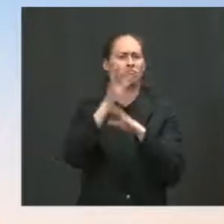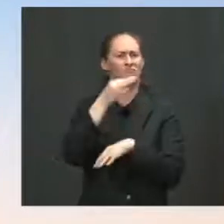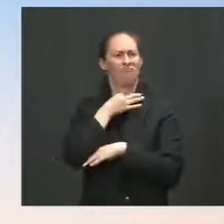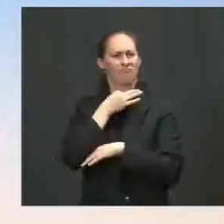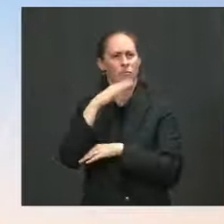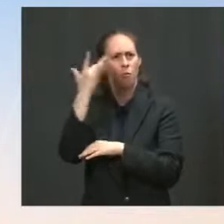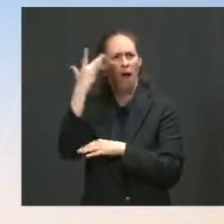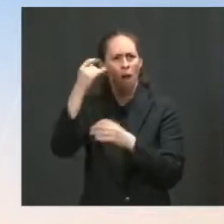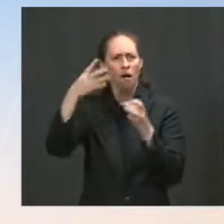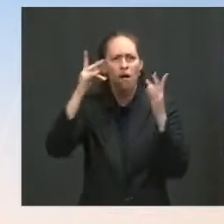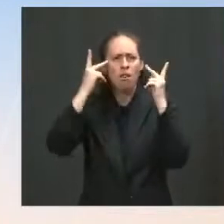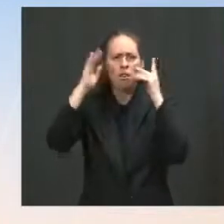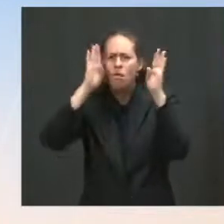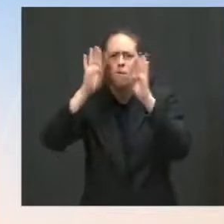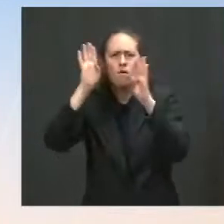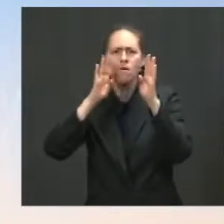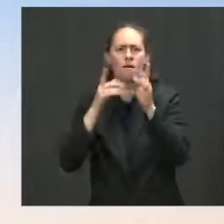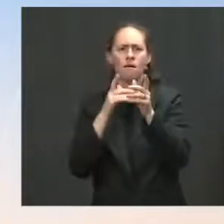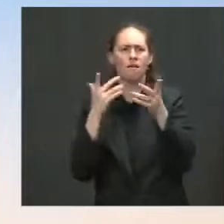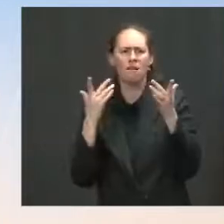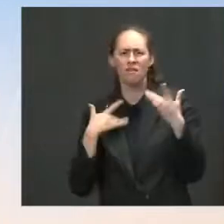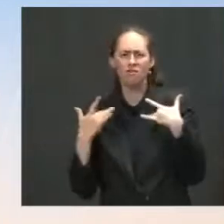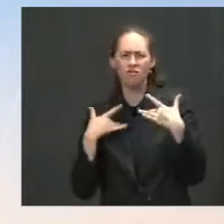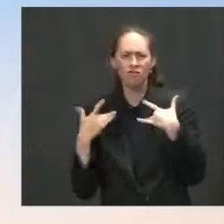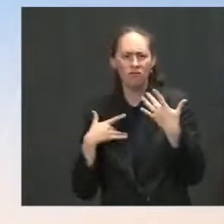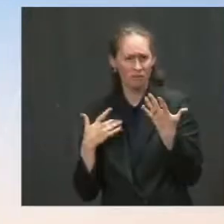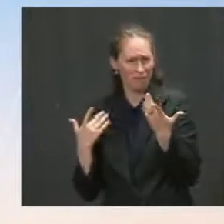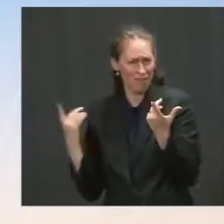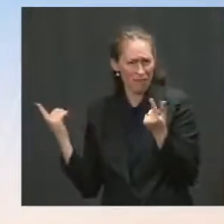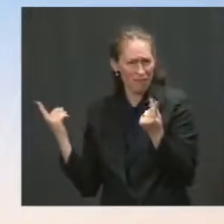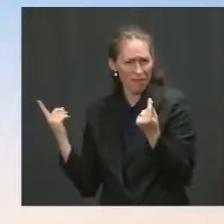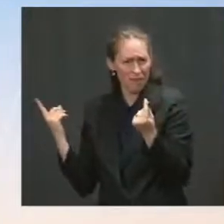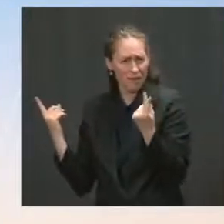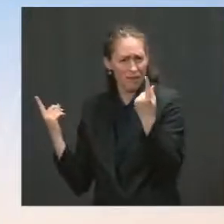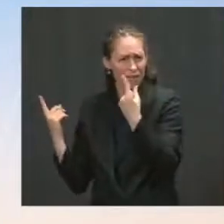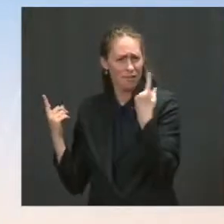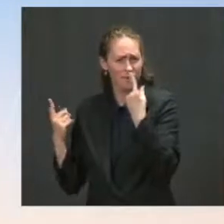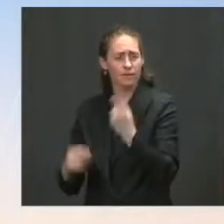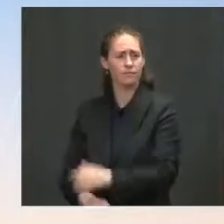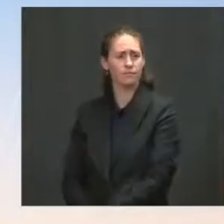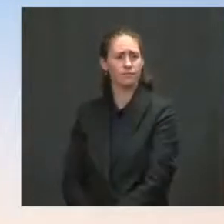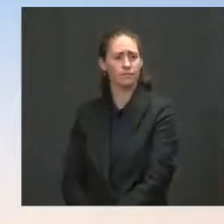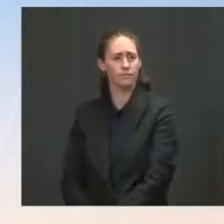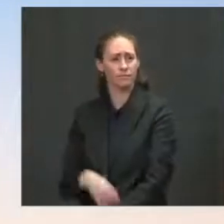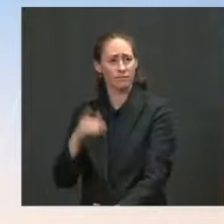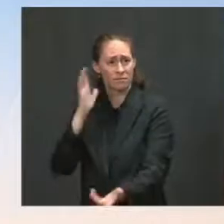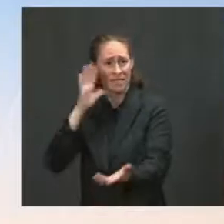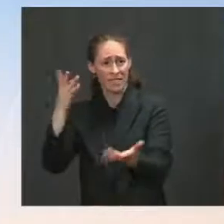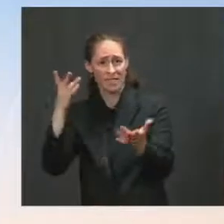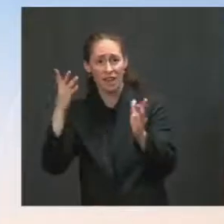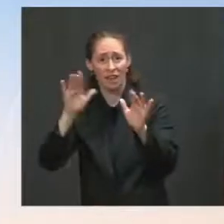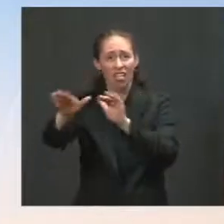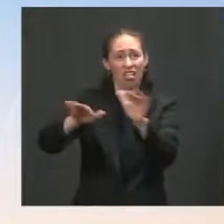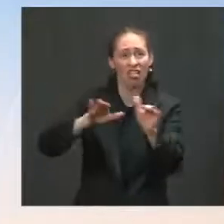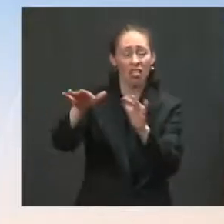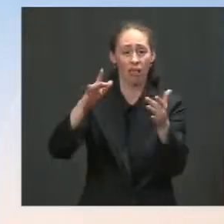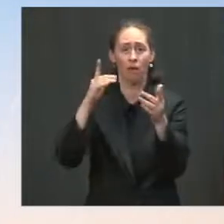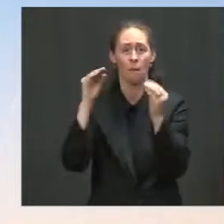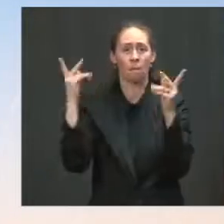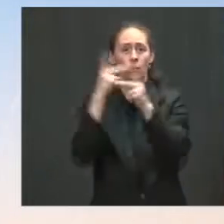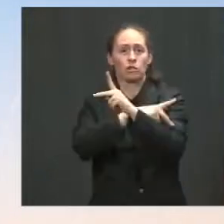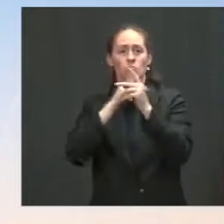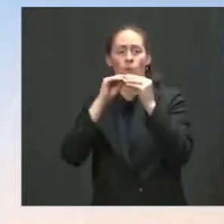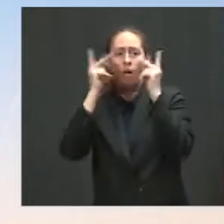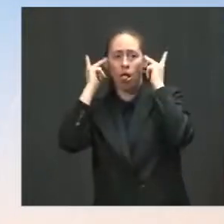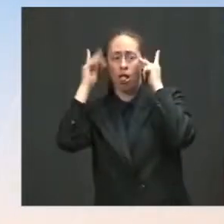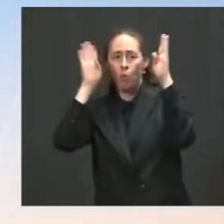panicked? And is the White House concerned at all that it's fueled this dramatic shift in public sentiment? That we have fueled it? Yeah,